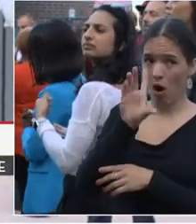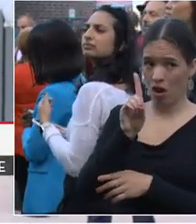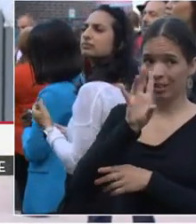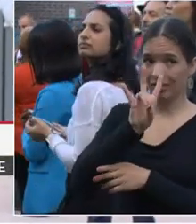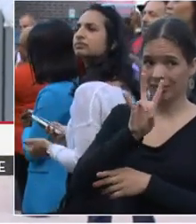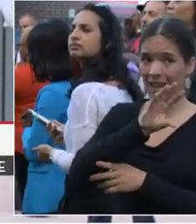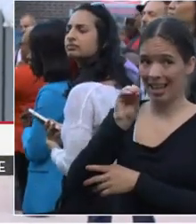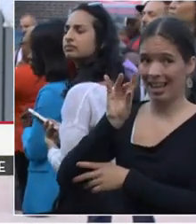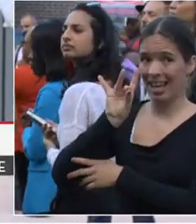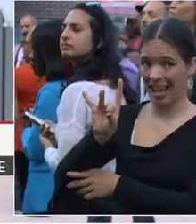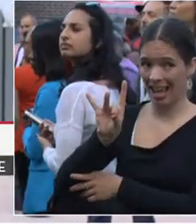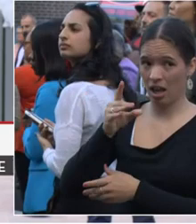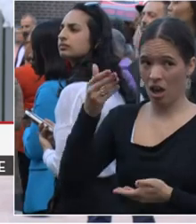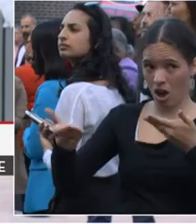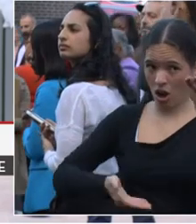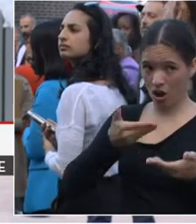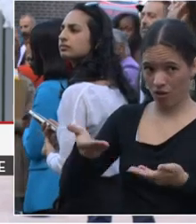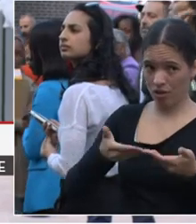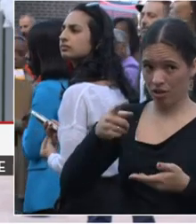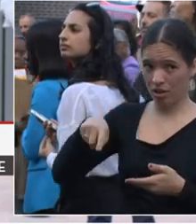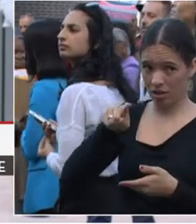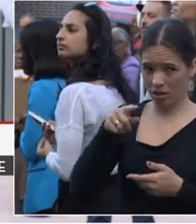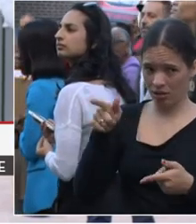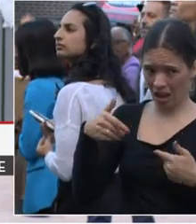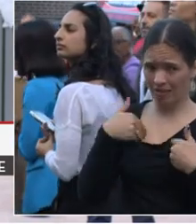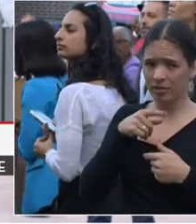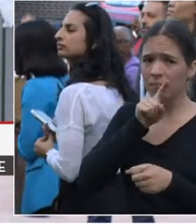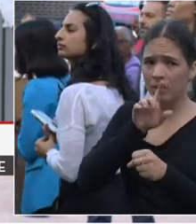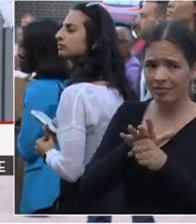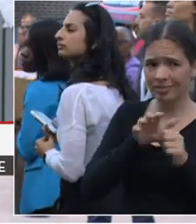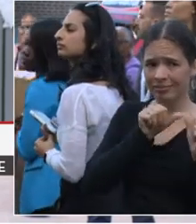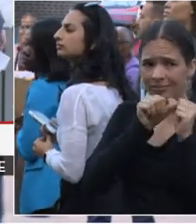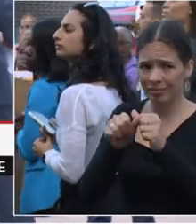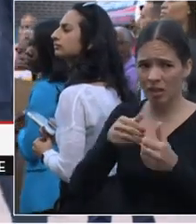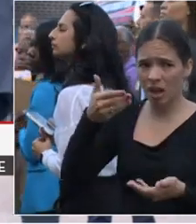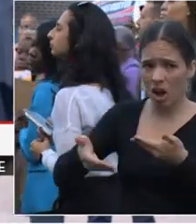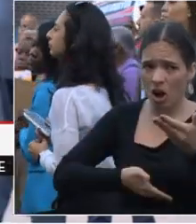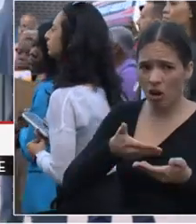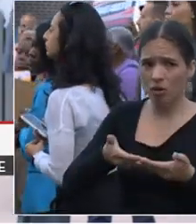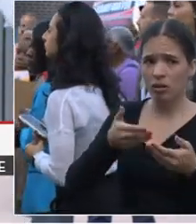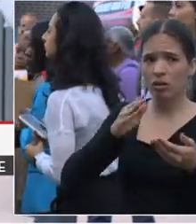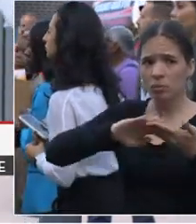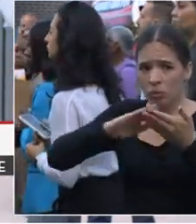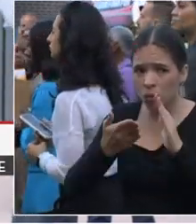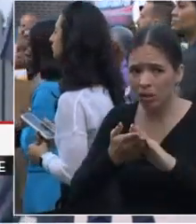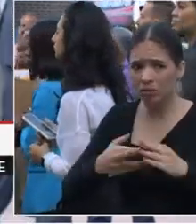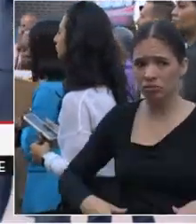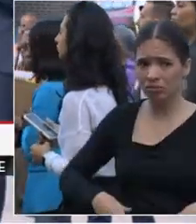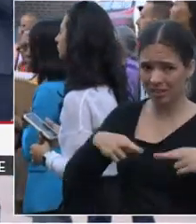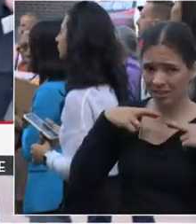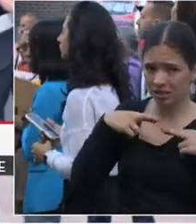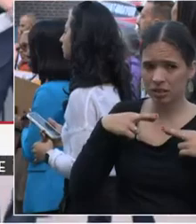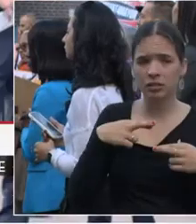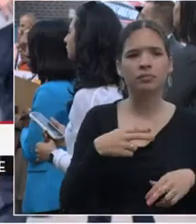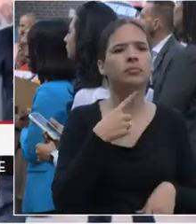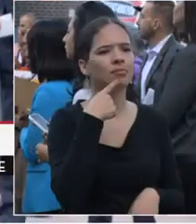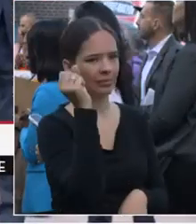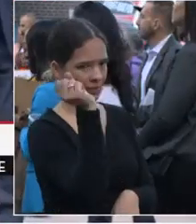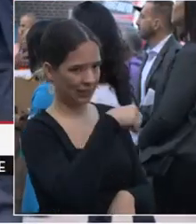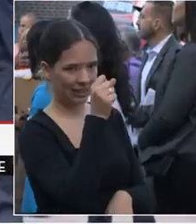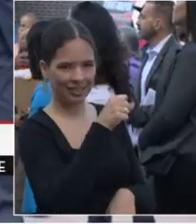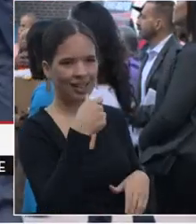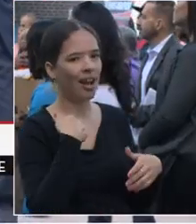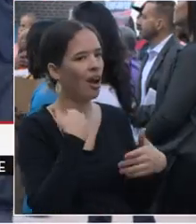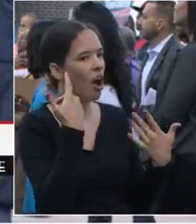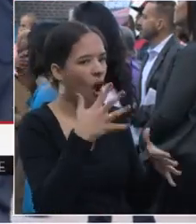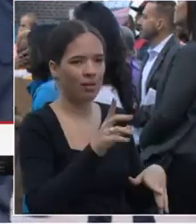there going to be a commitment moving forward to continue to hire locally from this community? Yes, I think we heard loud and clear already